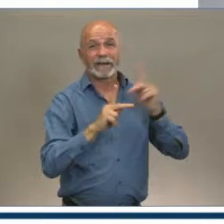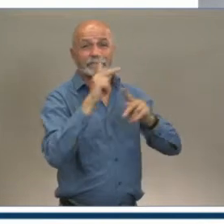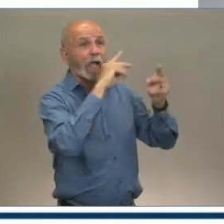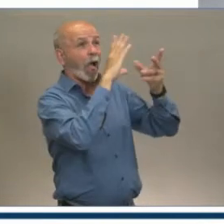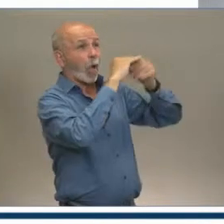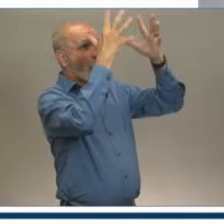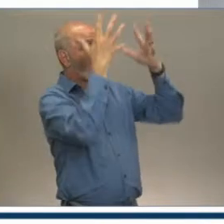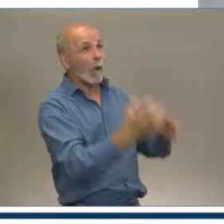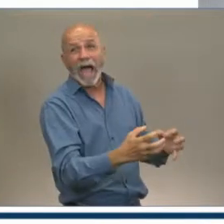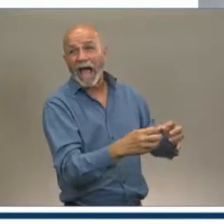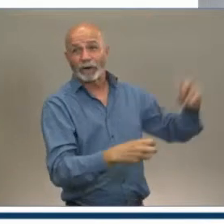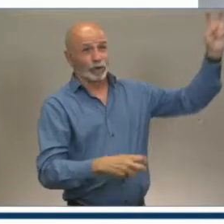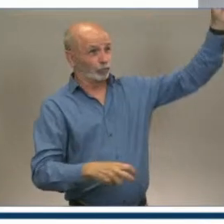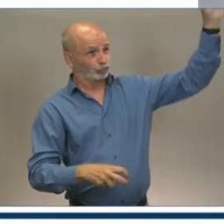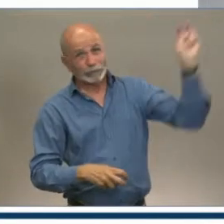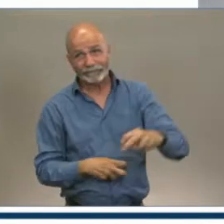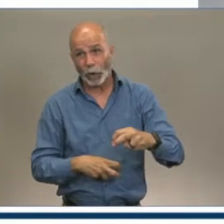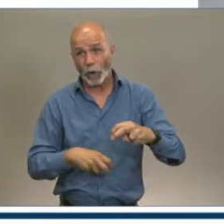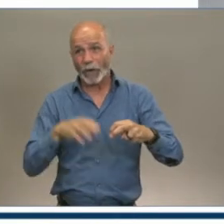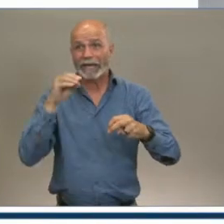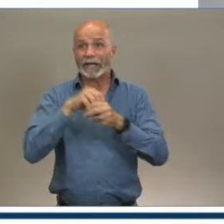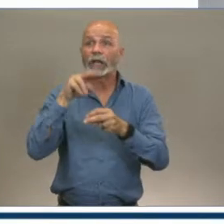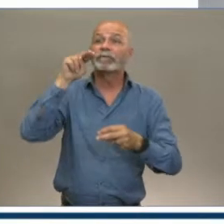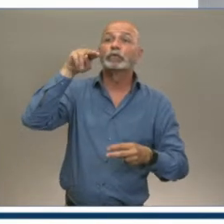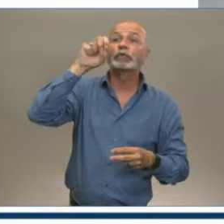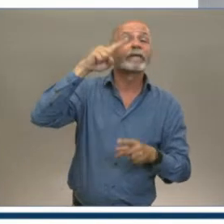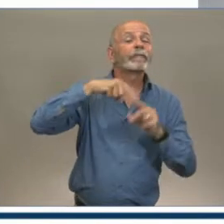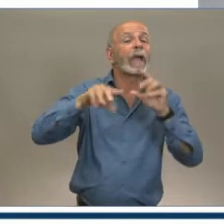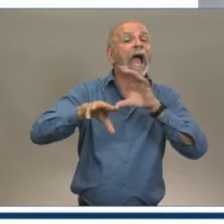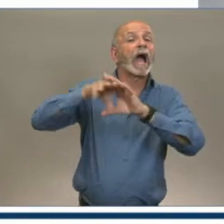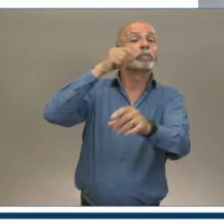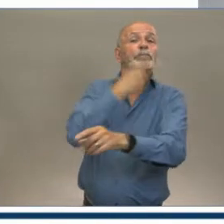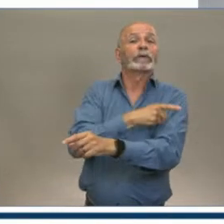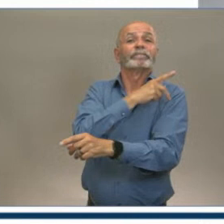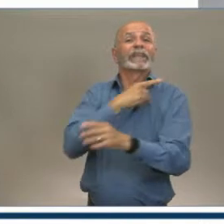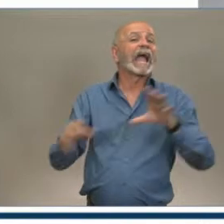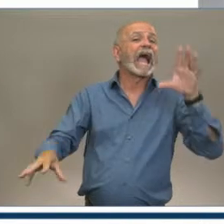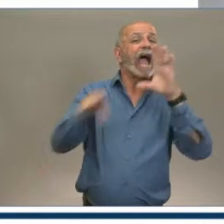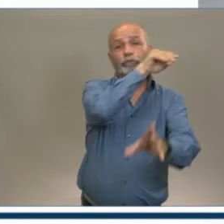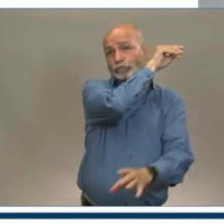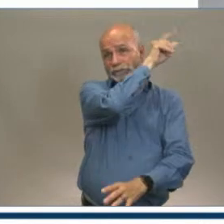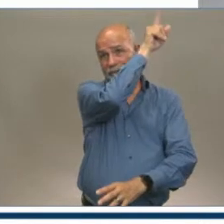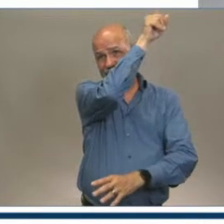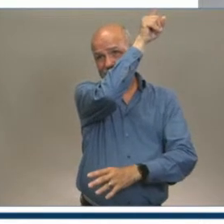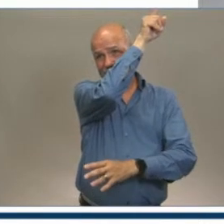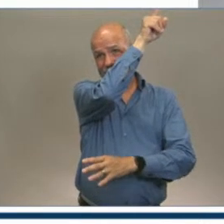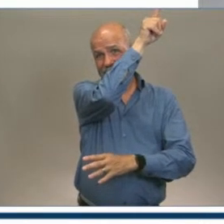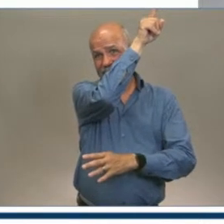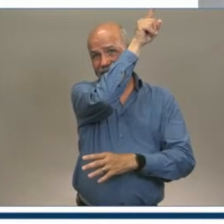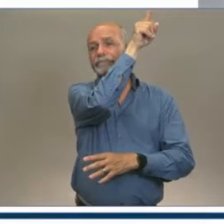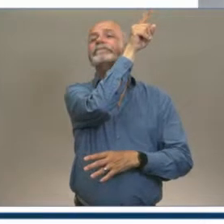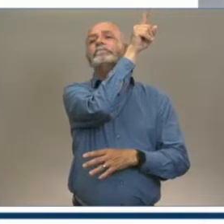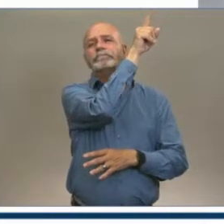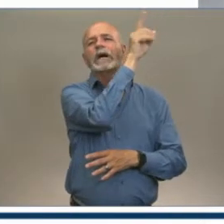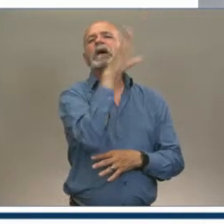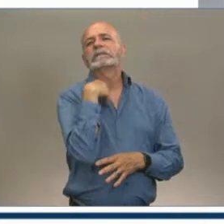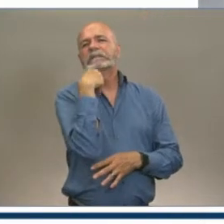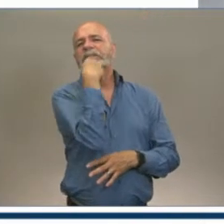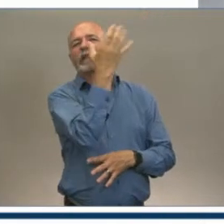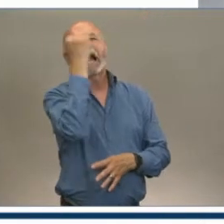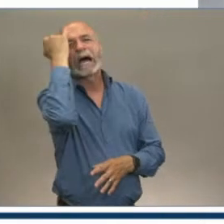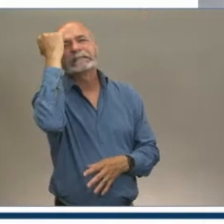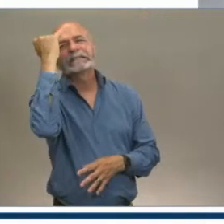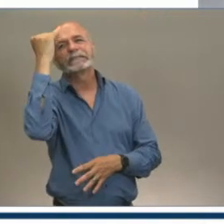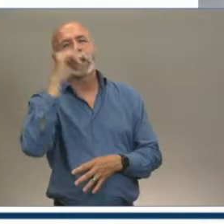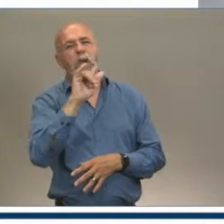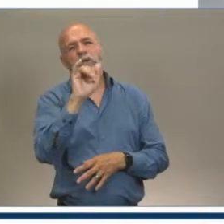into Nova Scotia from beyond Atlantic, we wanted to provide a date that they could count on. So July 14th was as